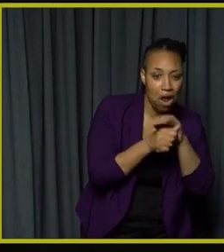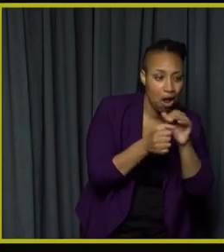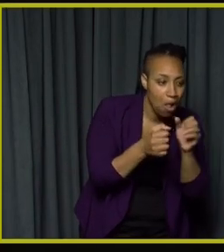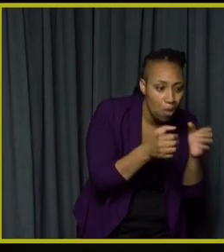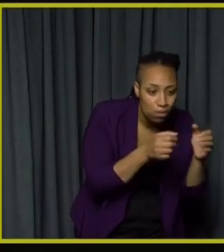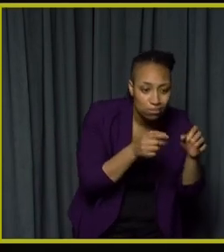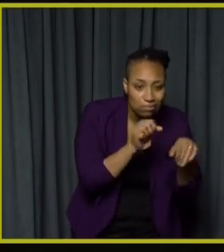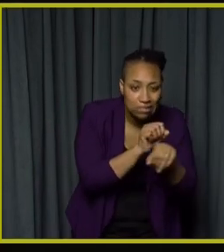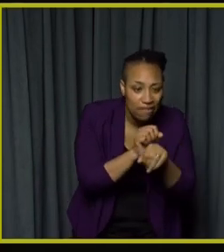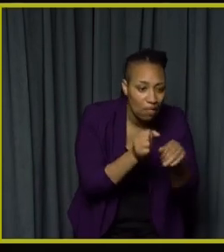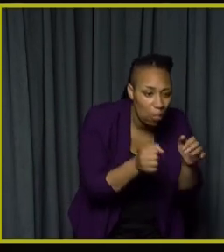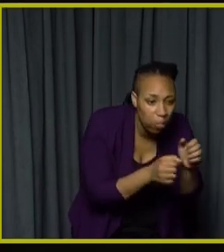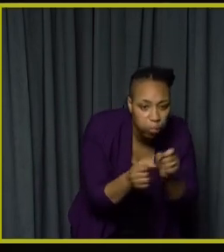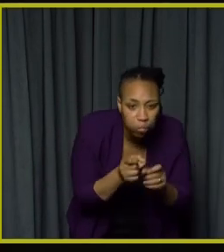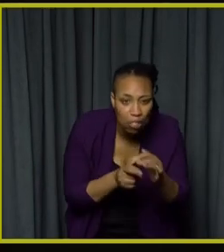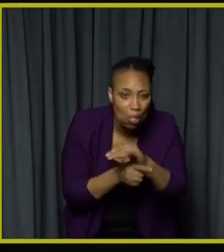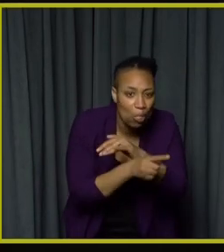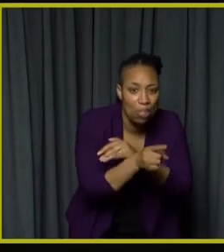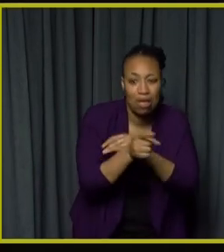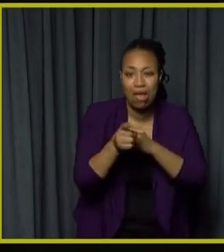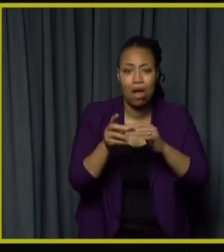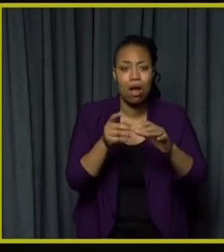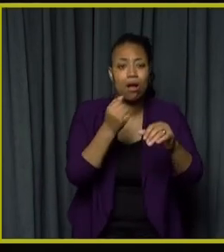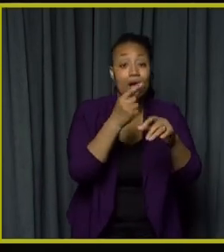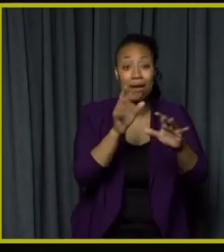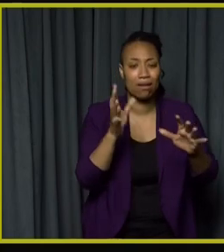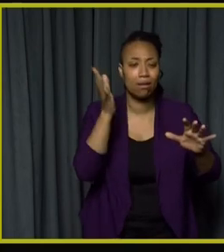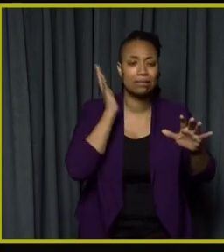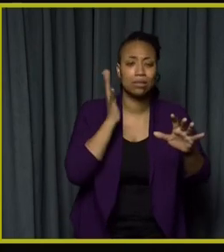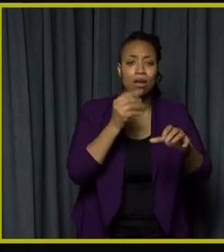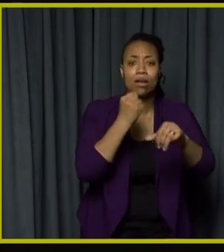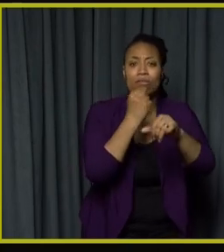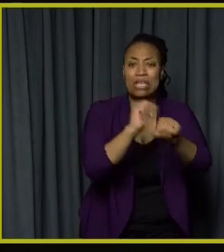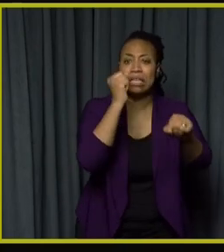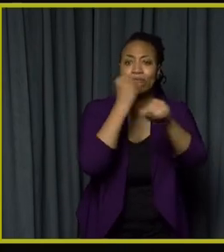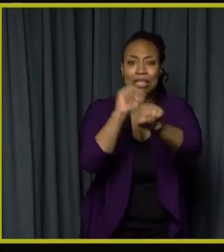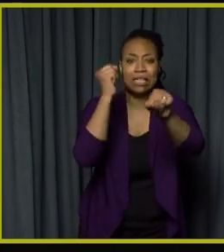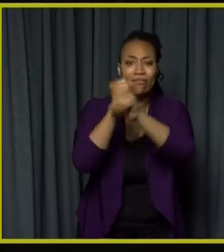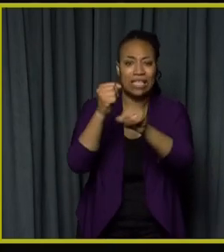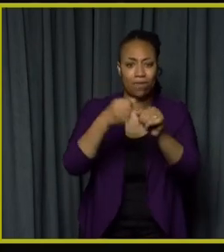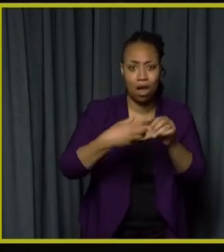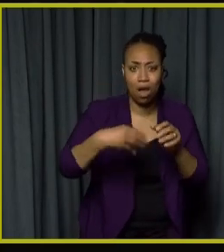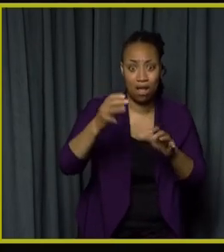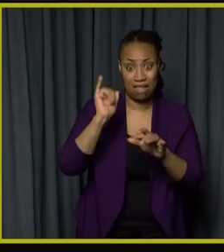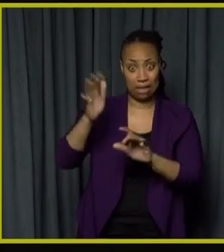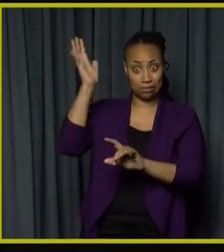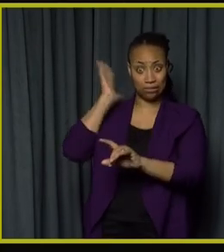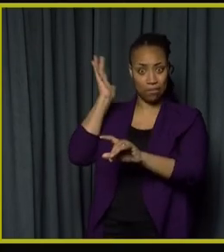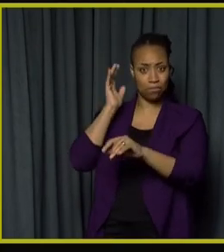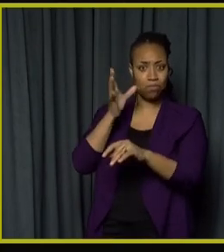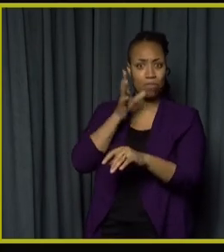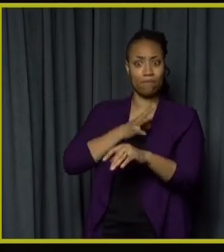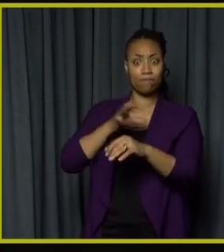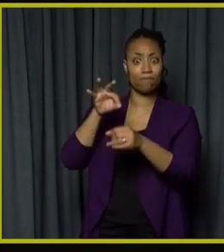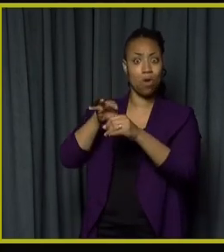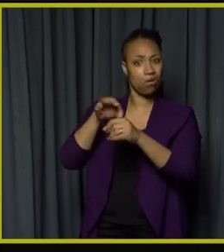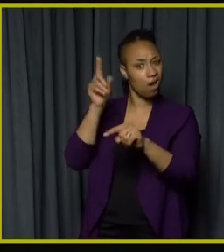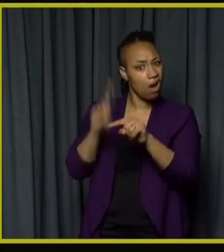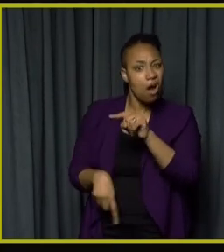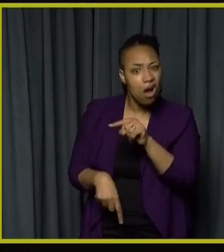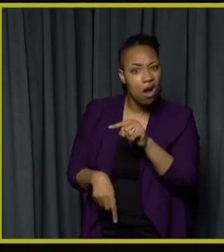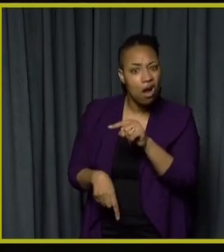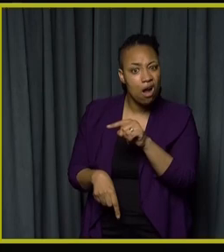about abolition. Women didn't have the right to vote, but then Sojourner Truth and others decided it's time, Lucretia